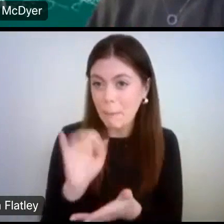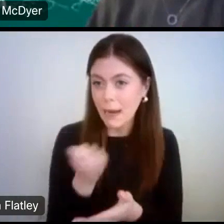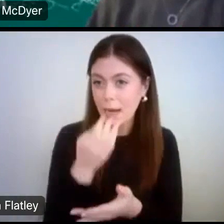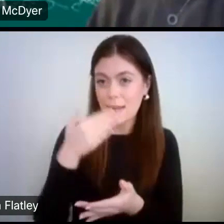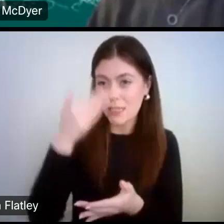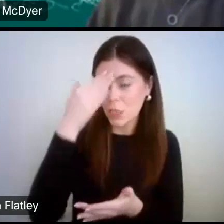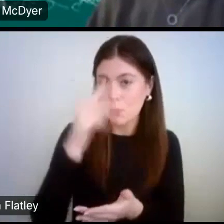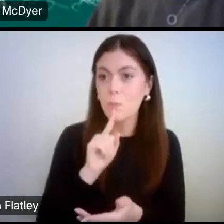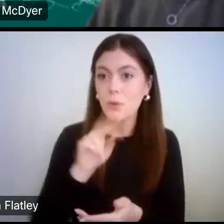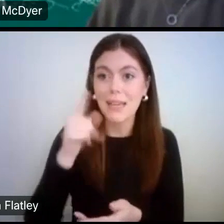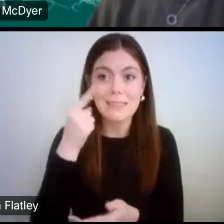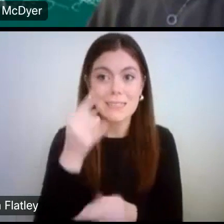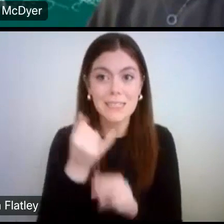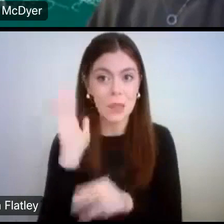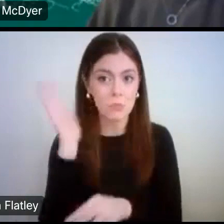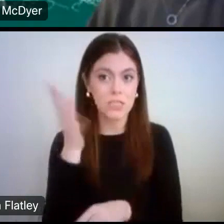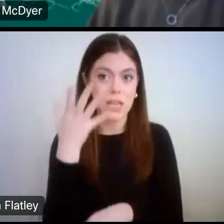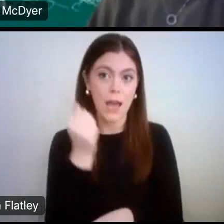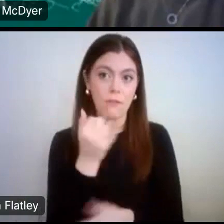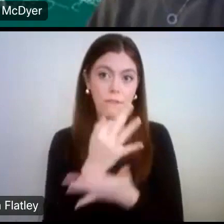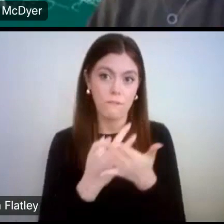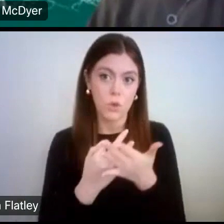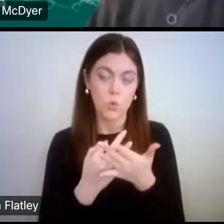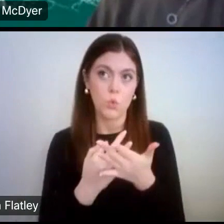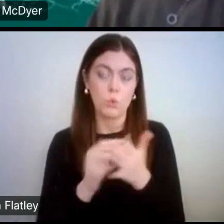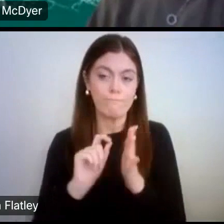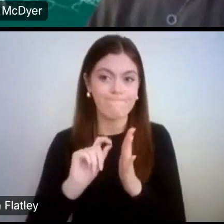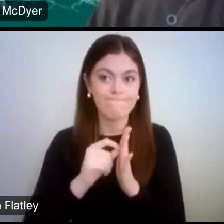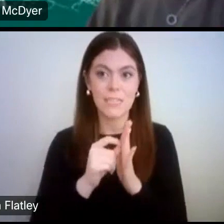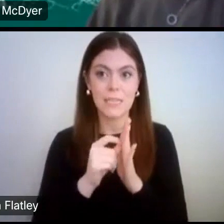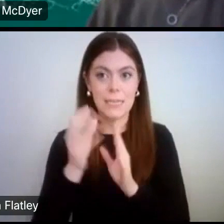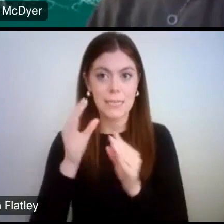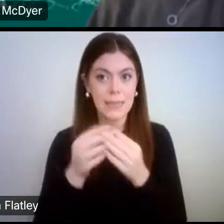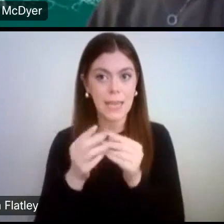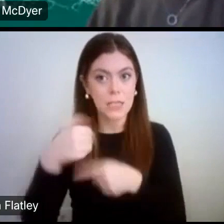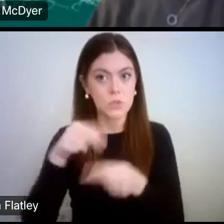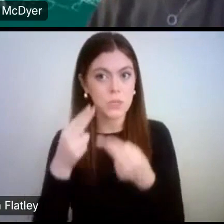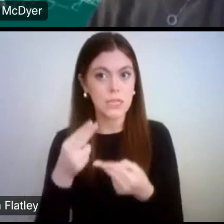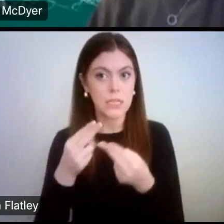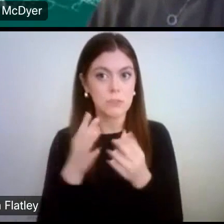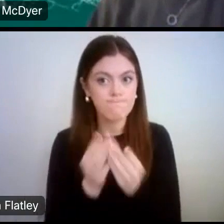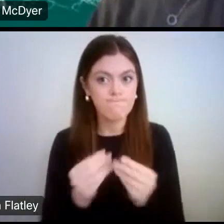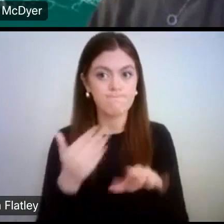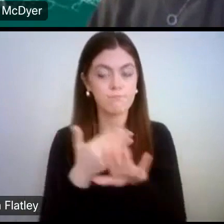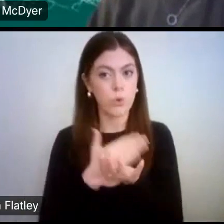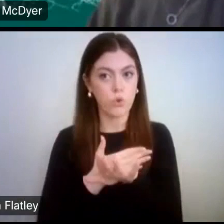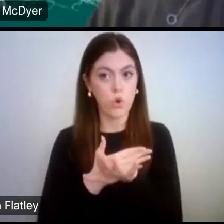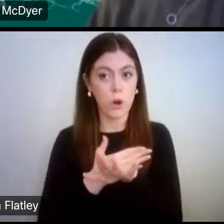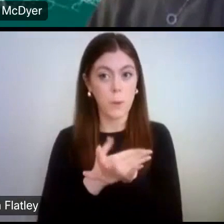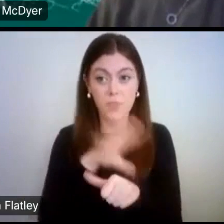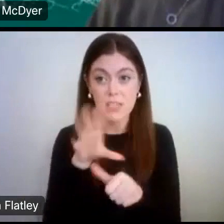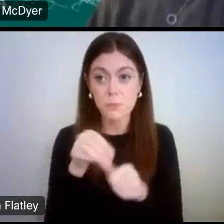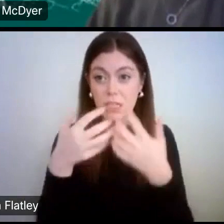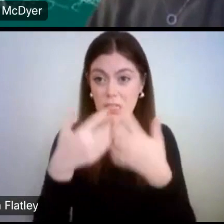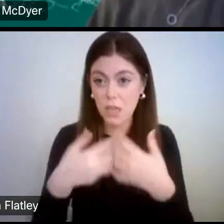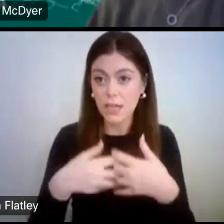our presentation, there are some key deliverables that need to be in place, not least the technical pieces of